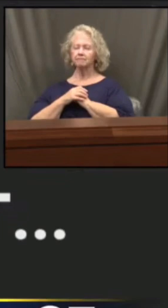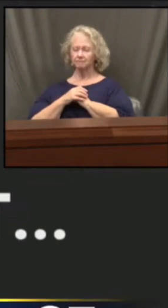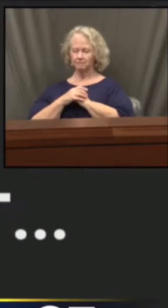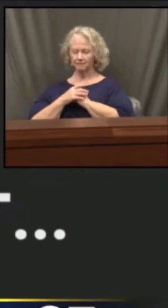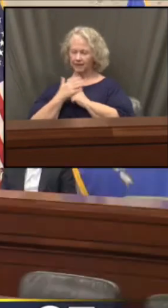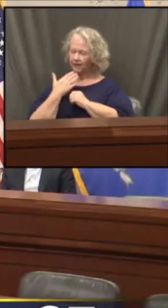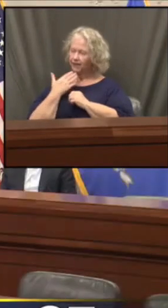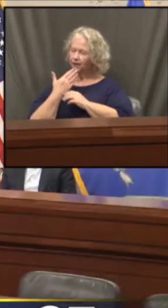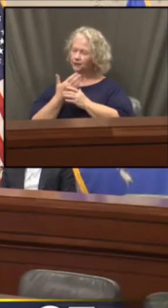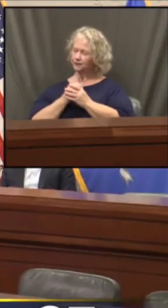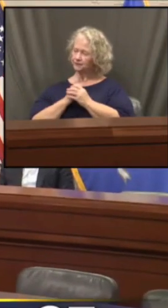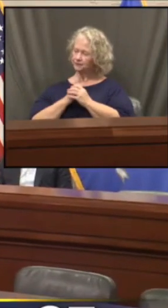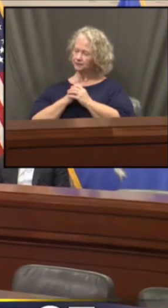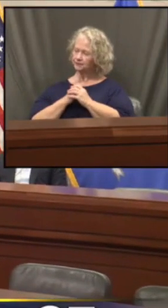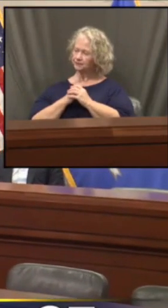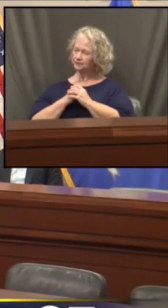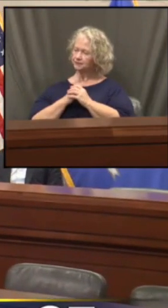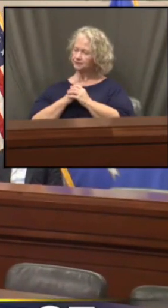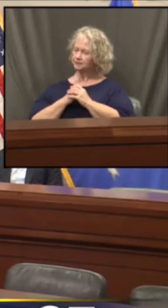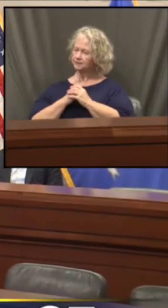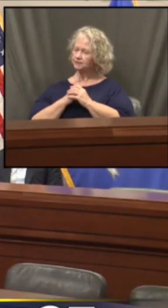Thank you.